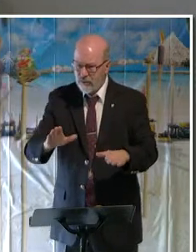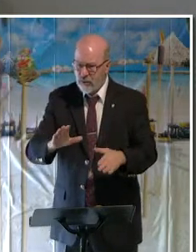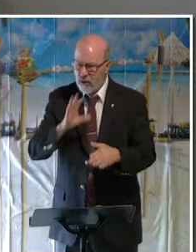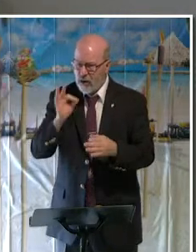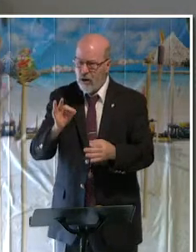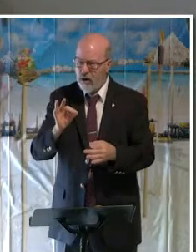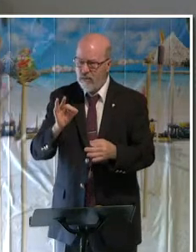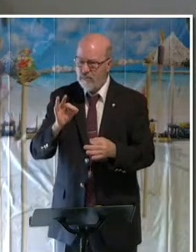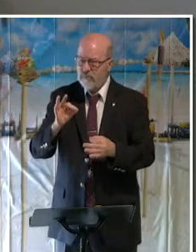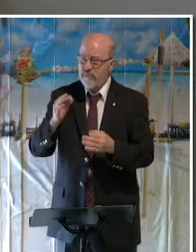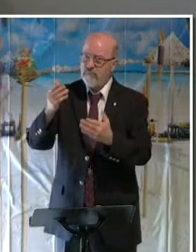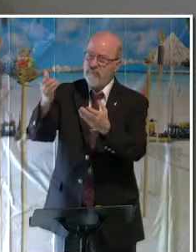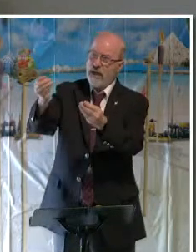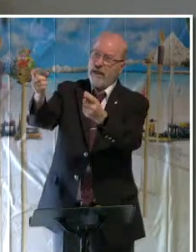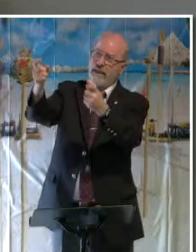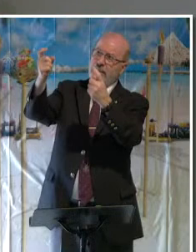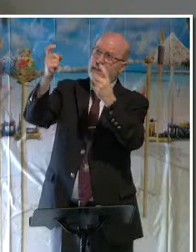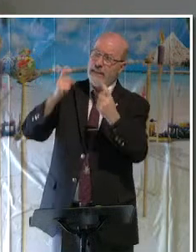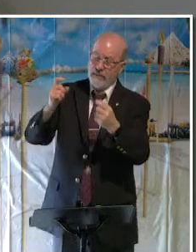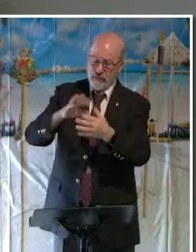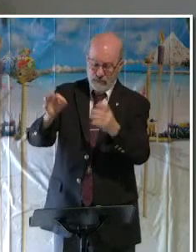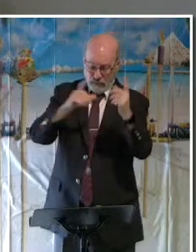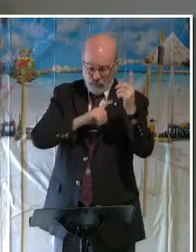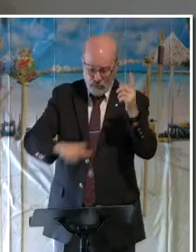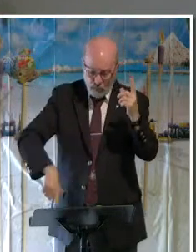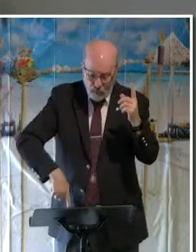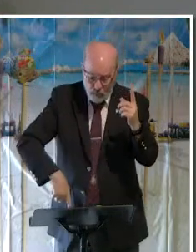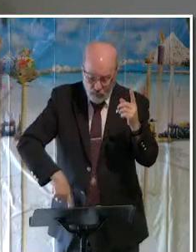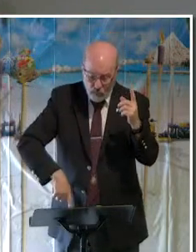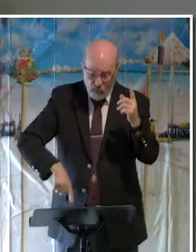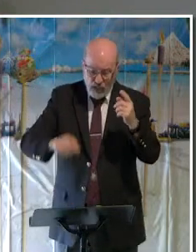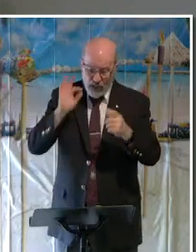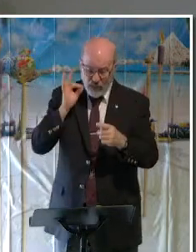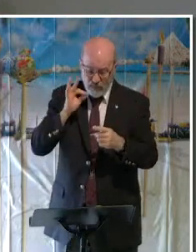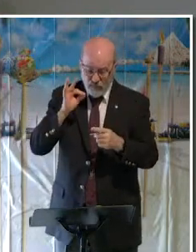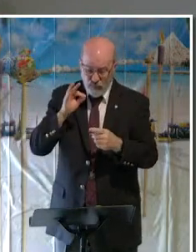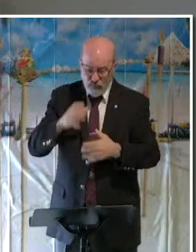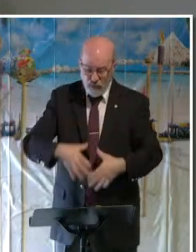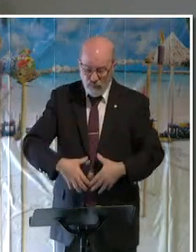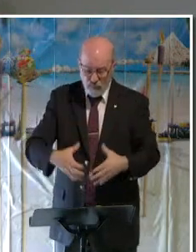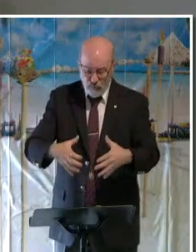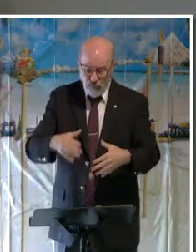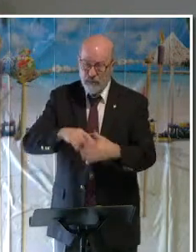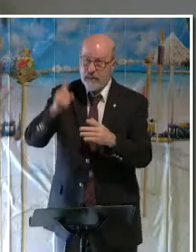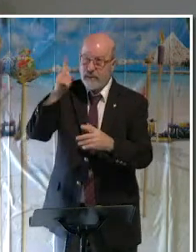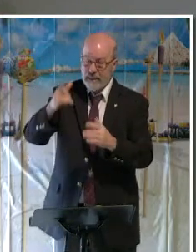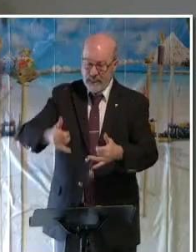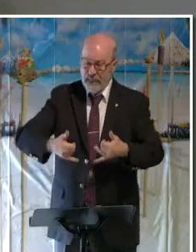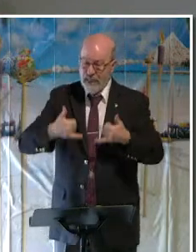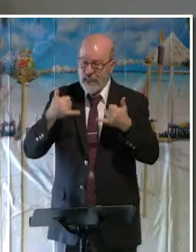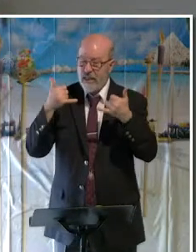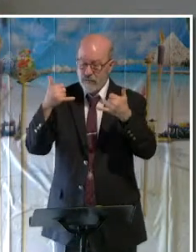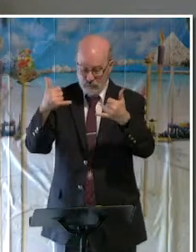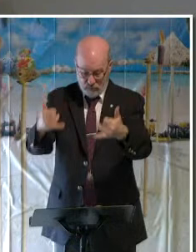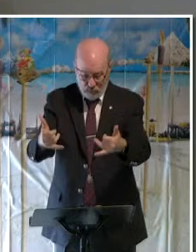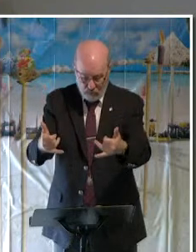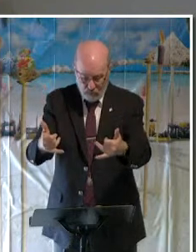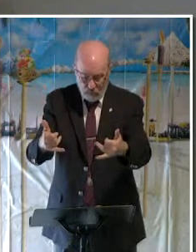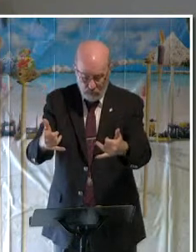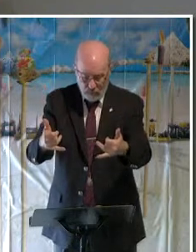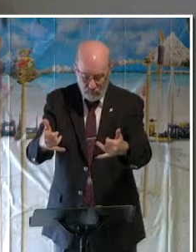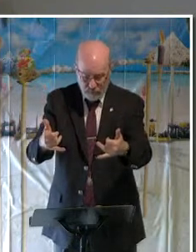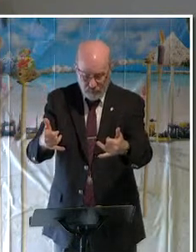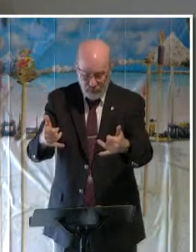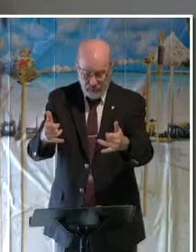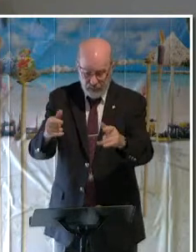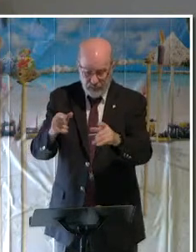children are an heritage of the Lord, and the fruit of the womb is his